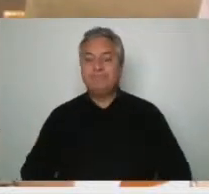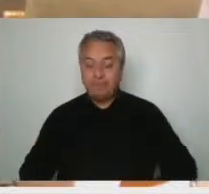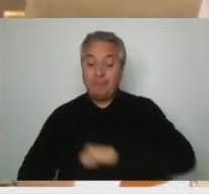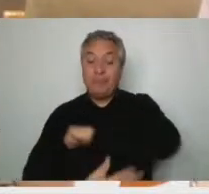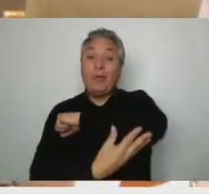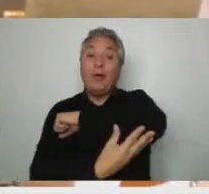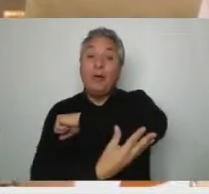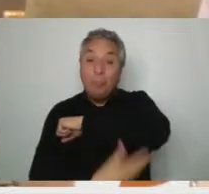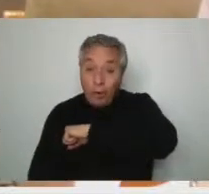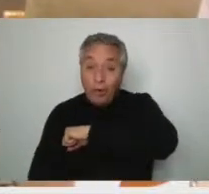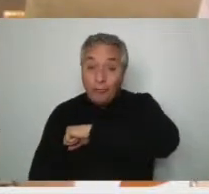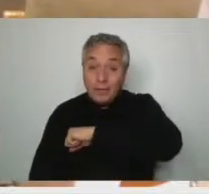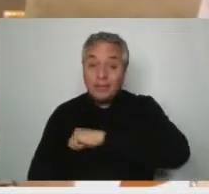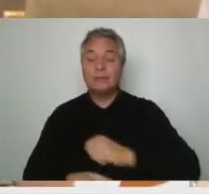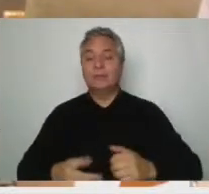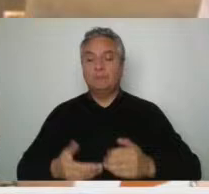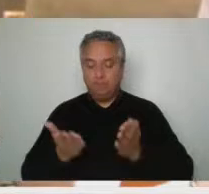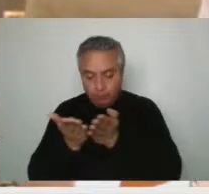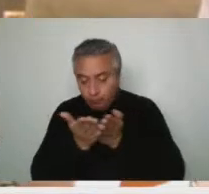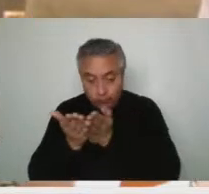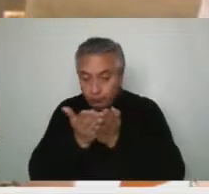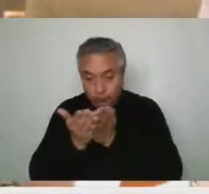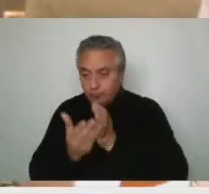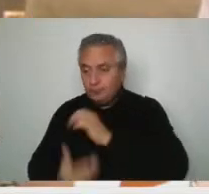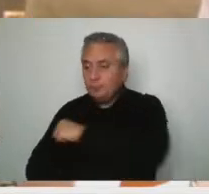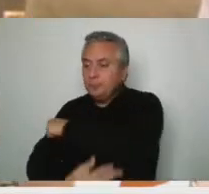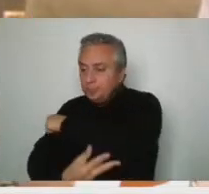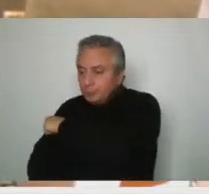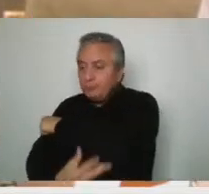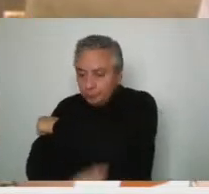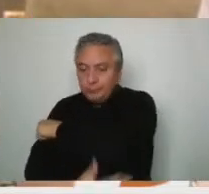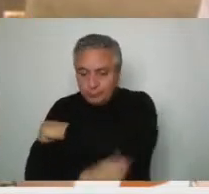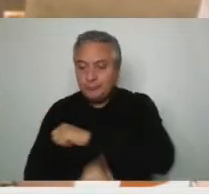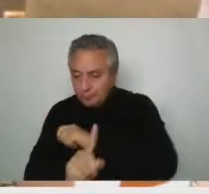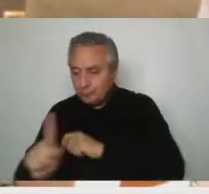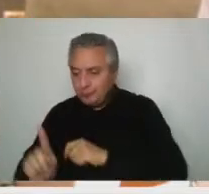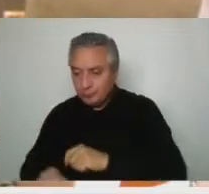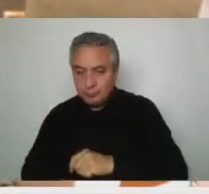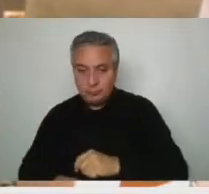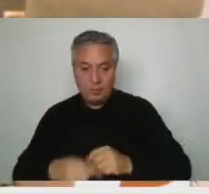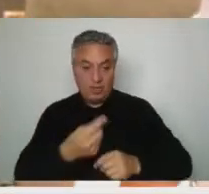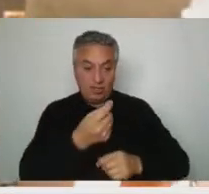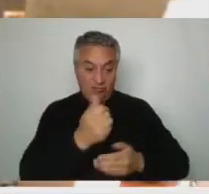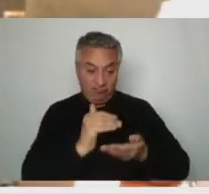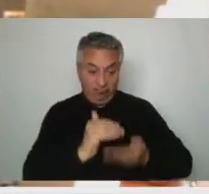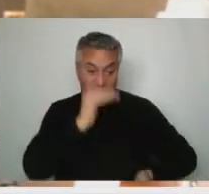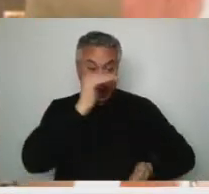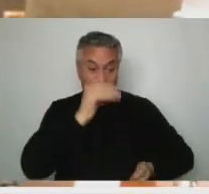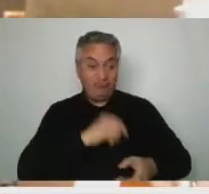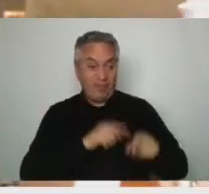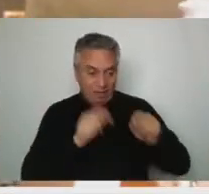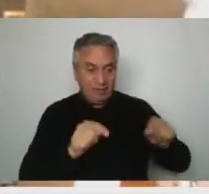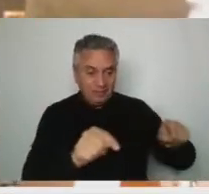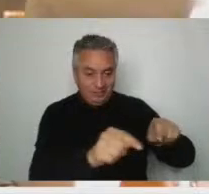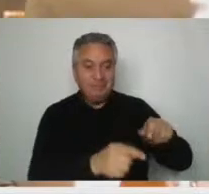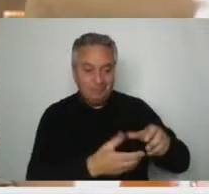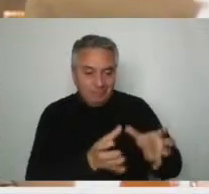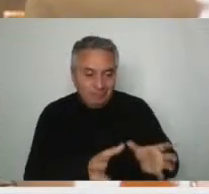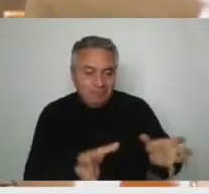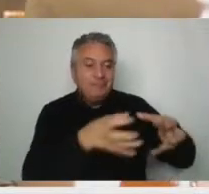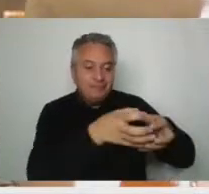the poor and the rich with the rich in our country. But that is important. But beware that this is